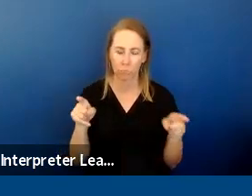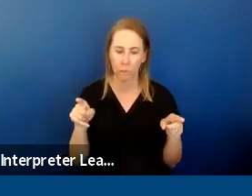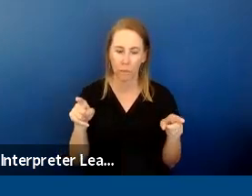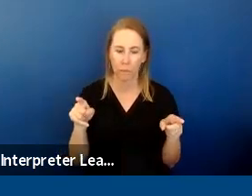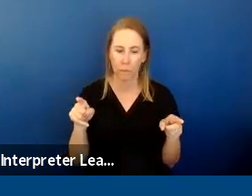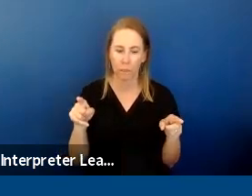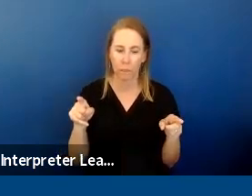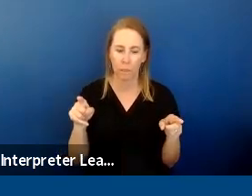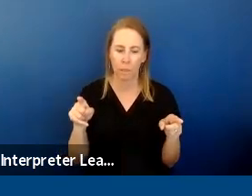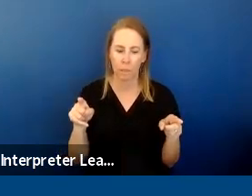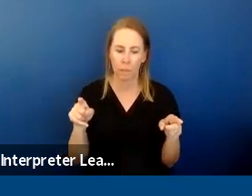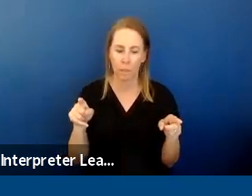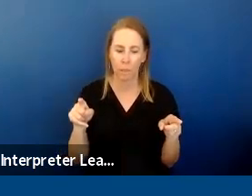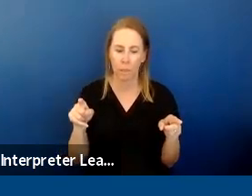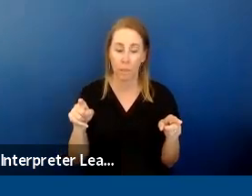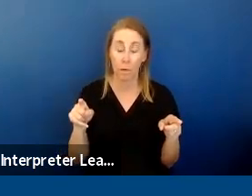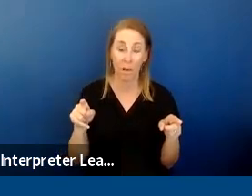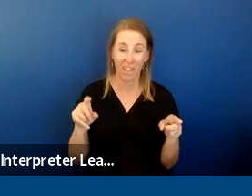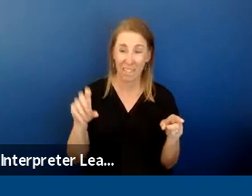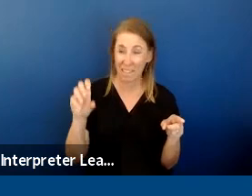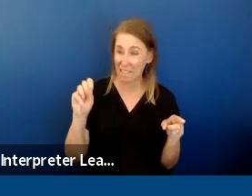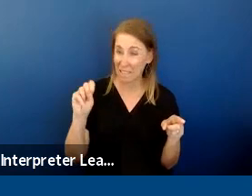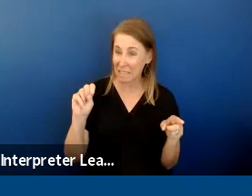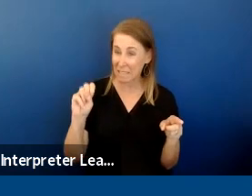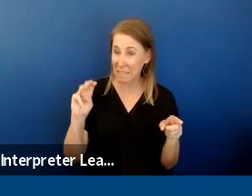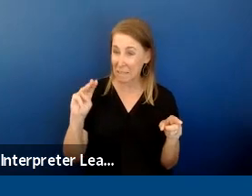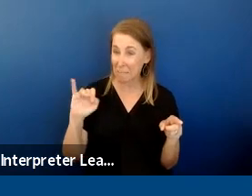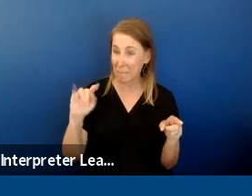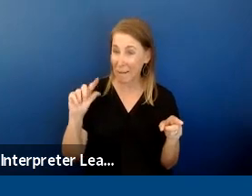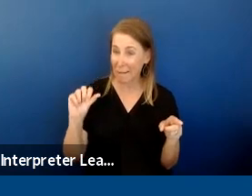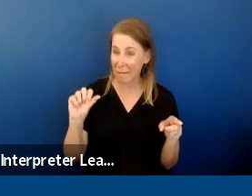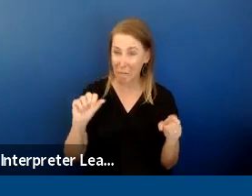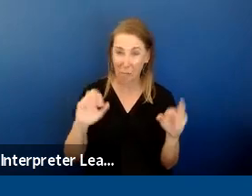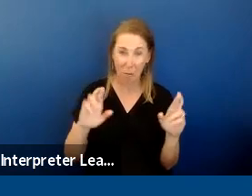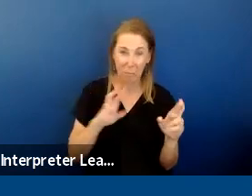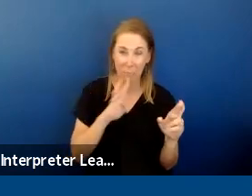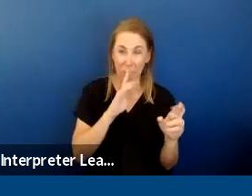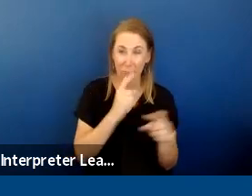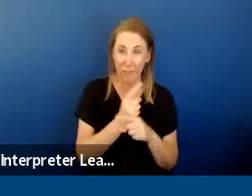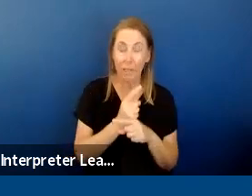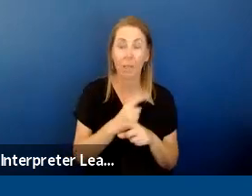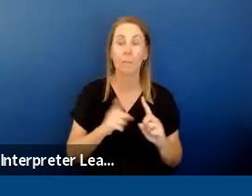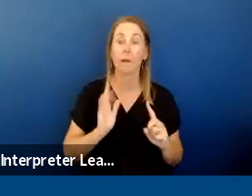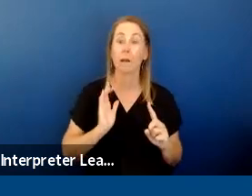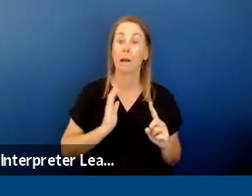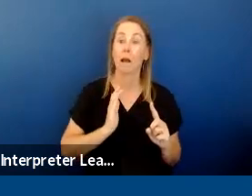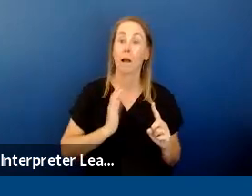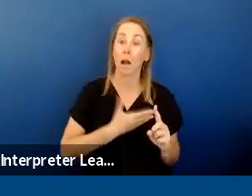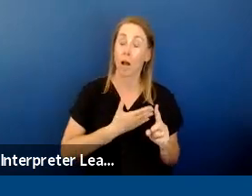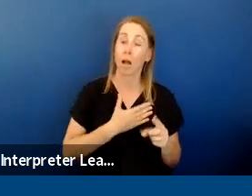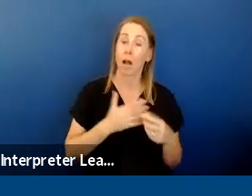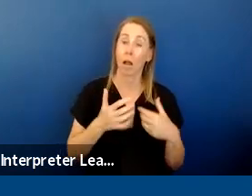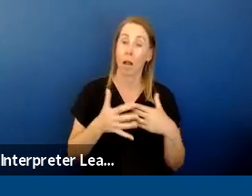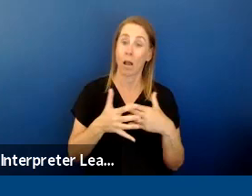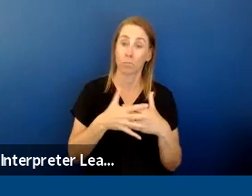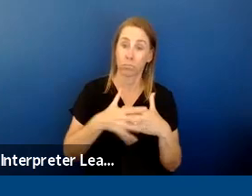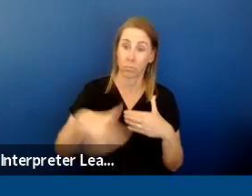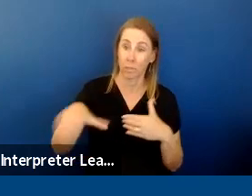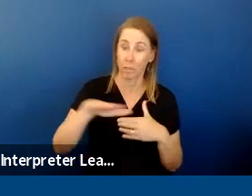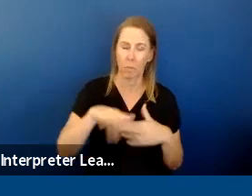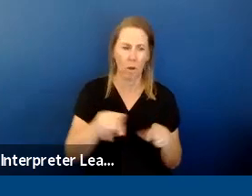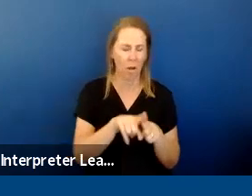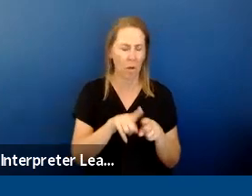is a registration list that they have. And they could talk you through how they're planning. There should be some